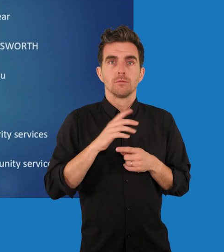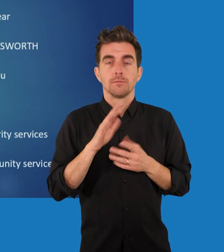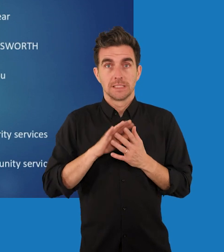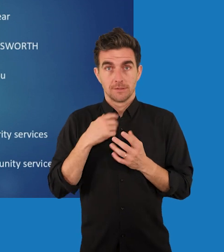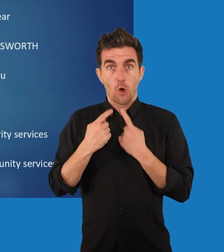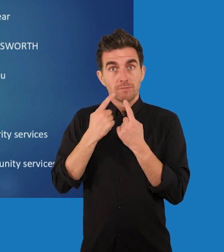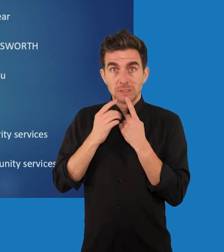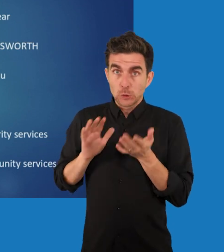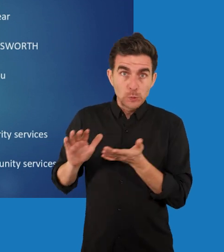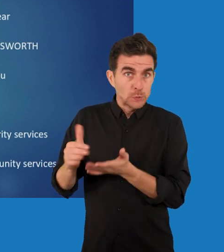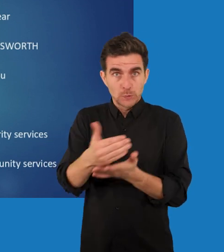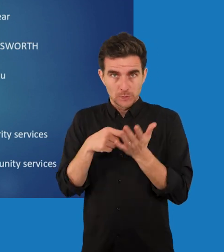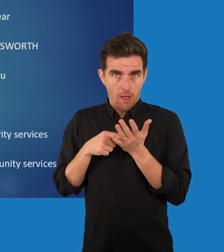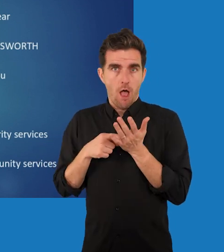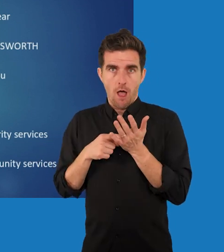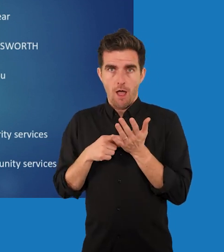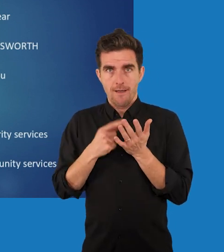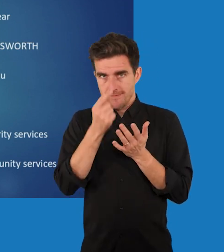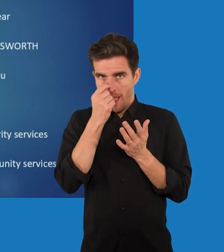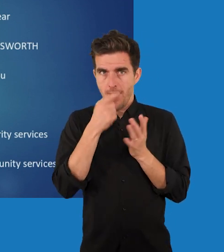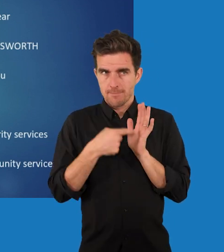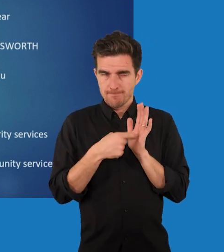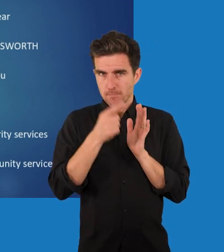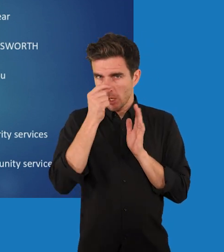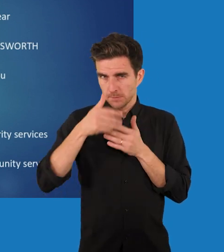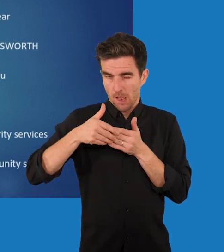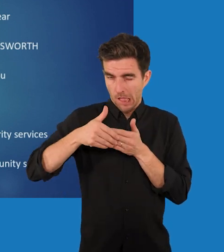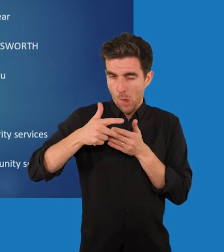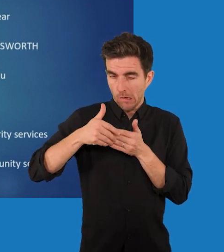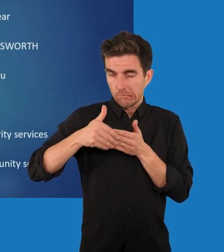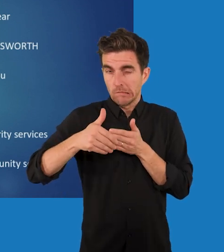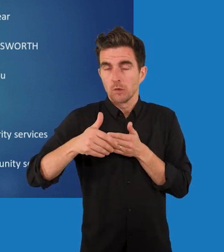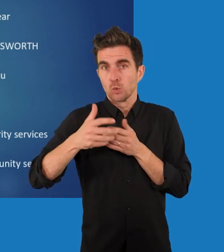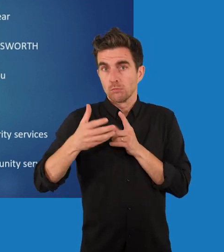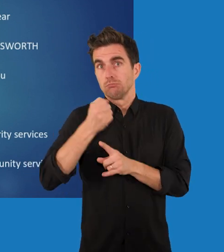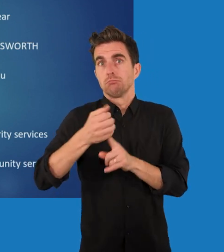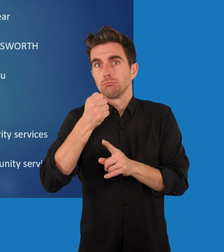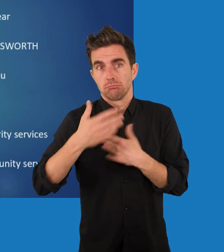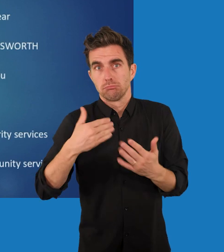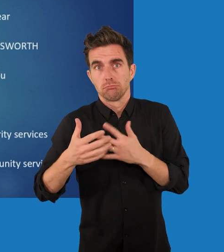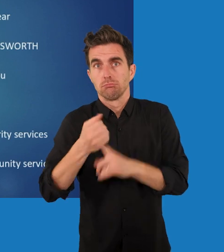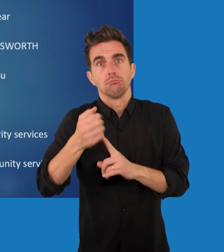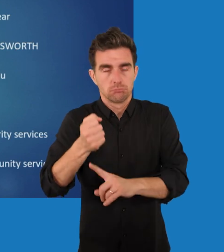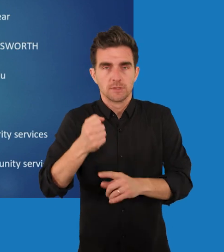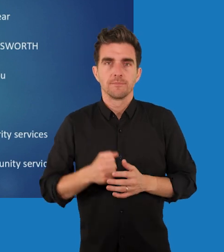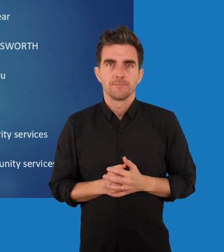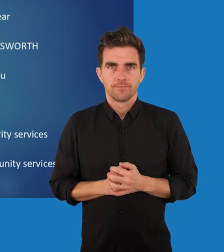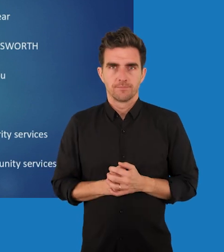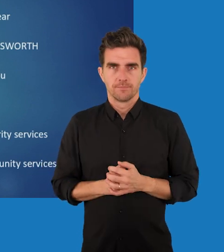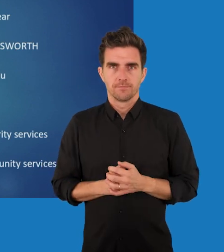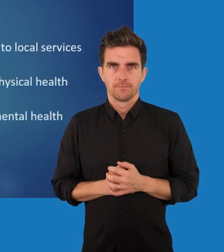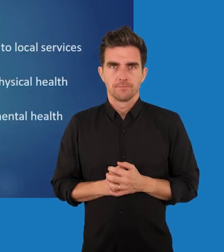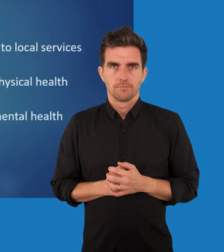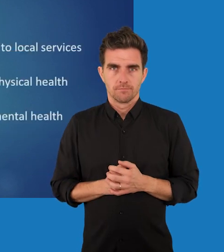partners. And our data collection is currently being evaluated and is showing signs of reaching our short and medium-term